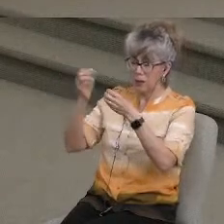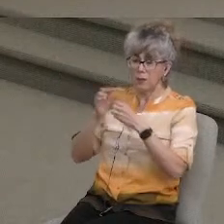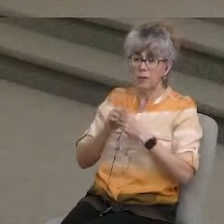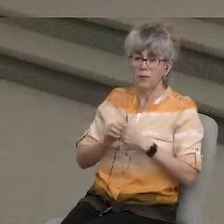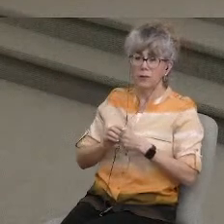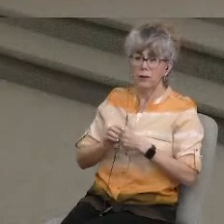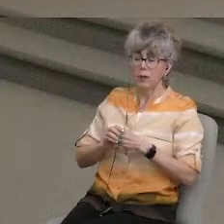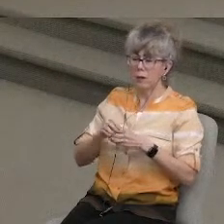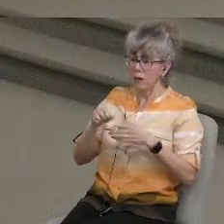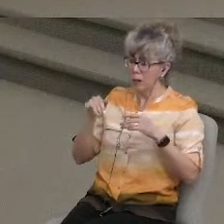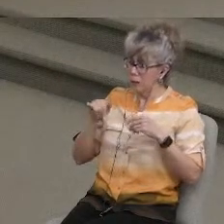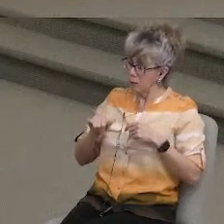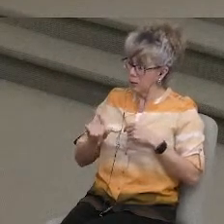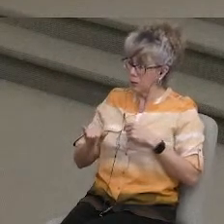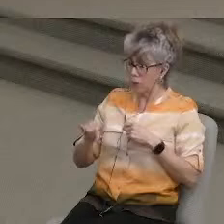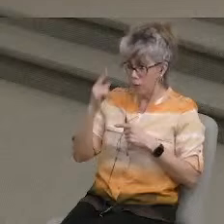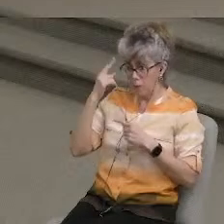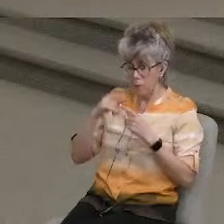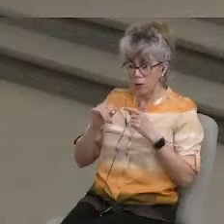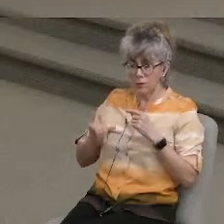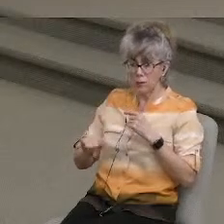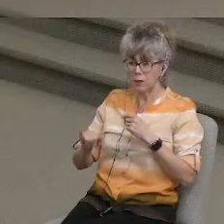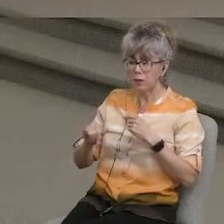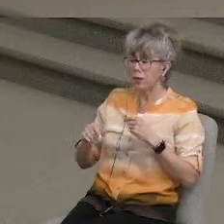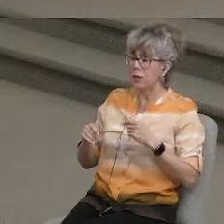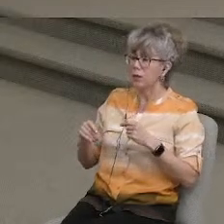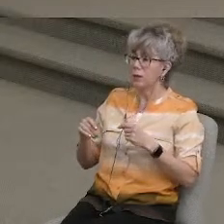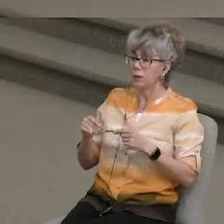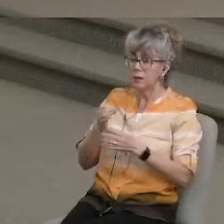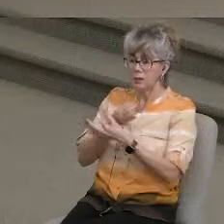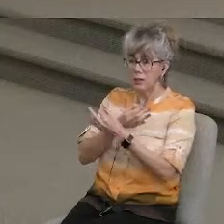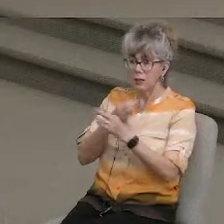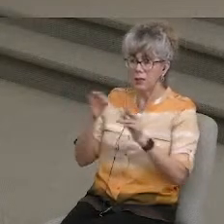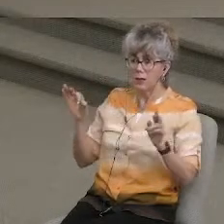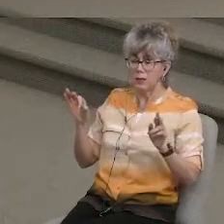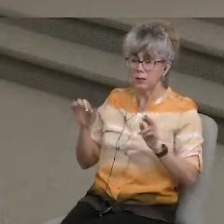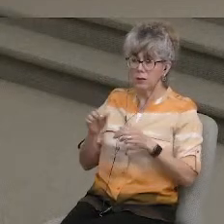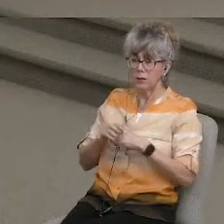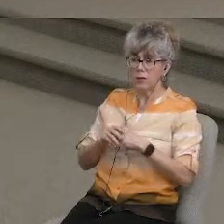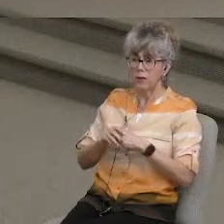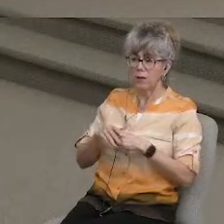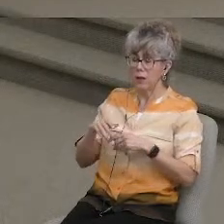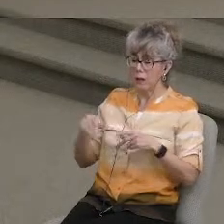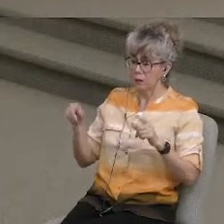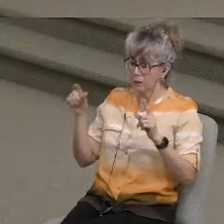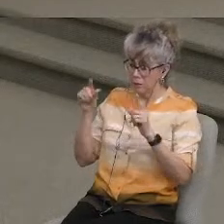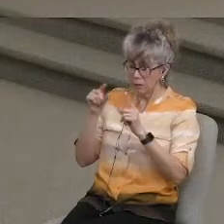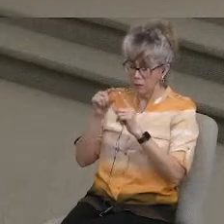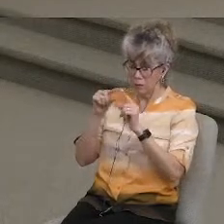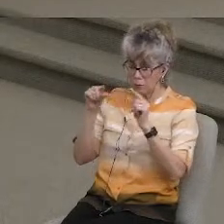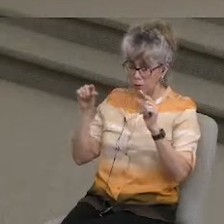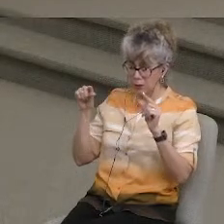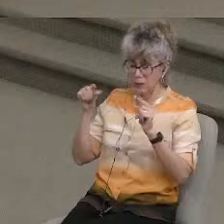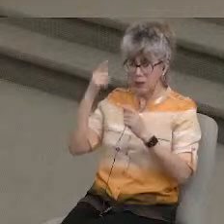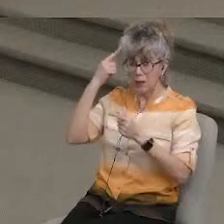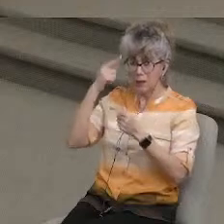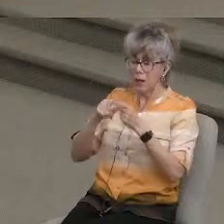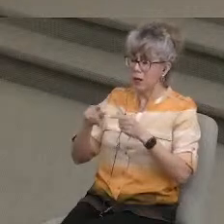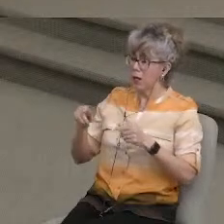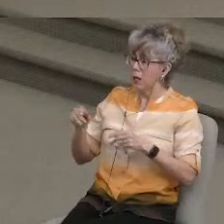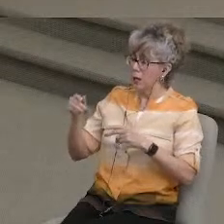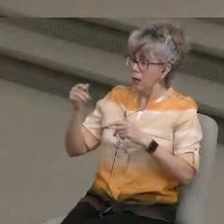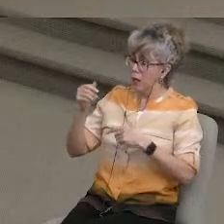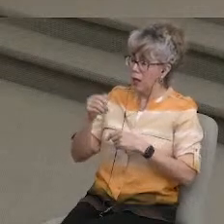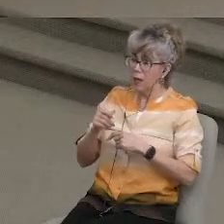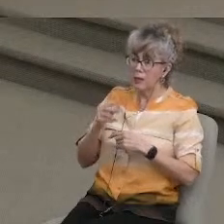eternal salvation. Though he was a son, that's a phrase that means something. That's a phrase that implies royalty.